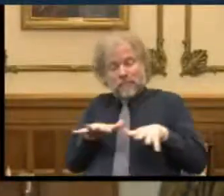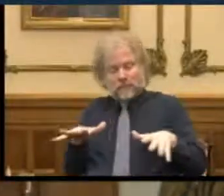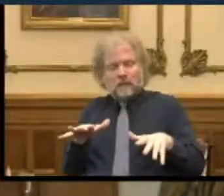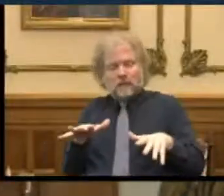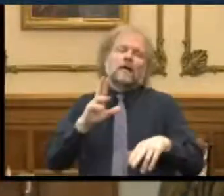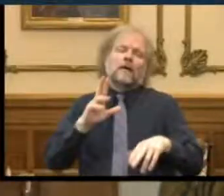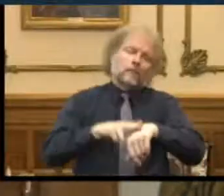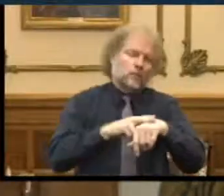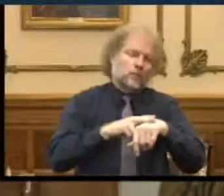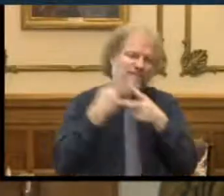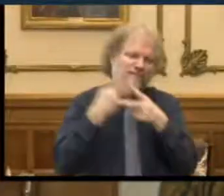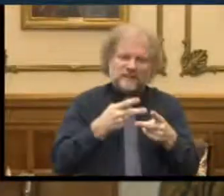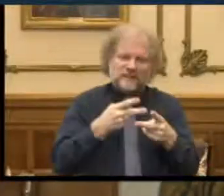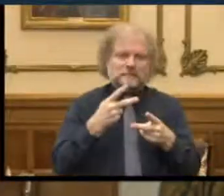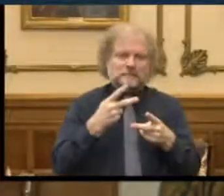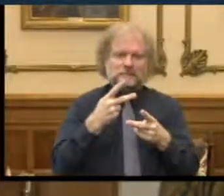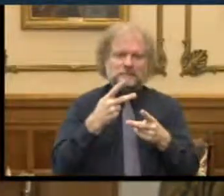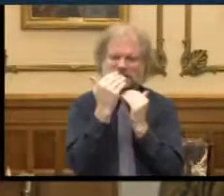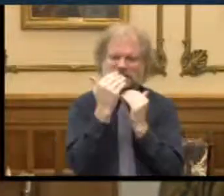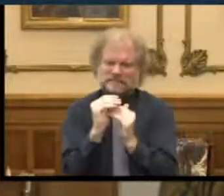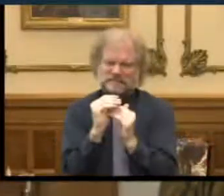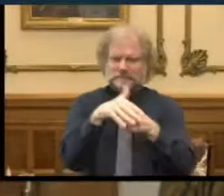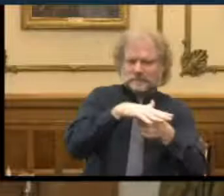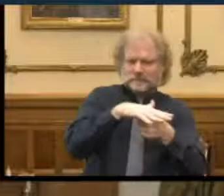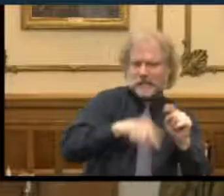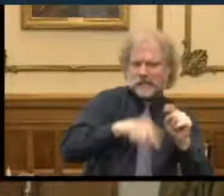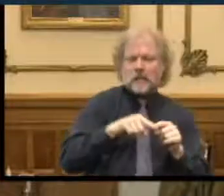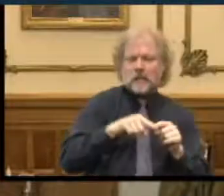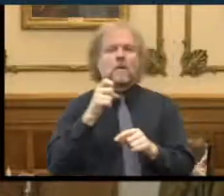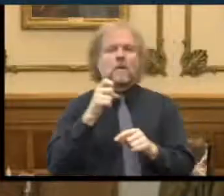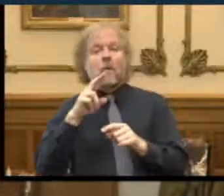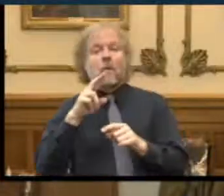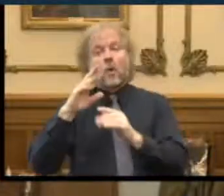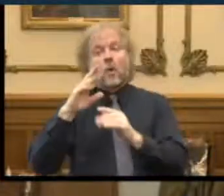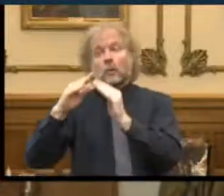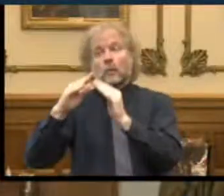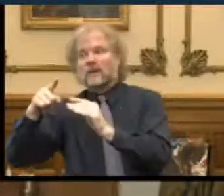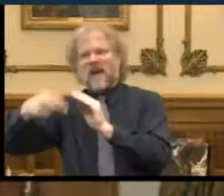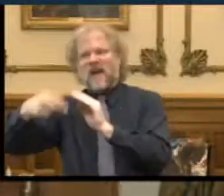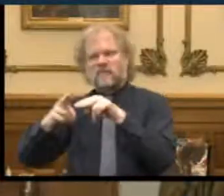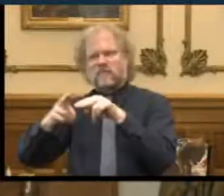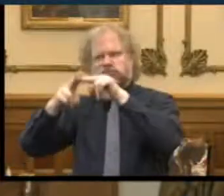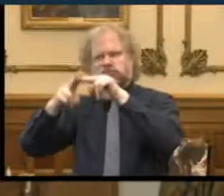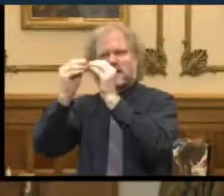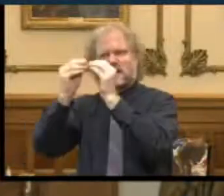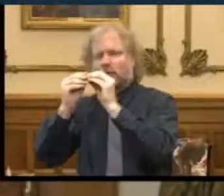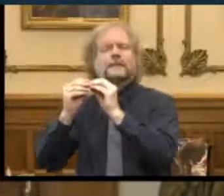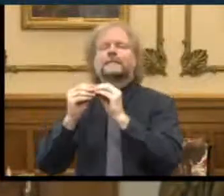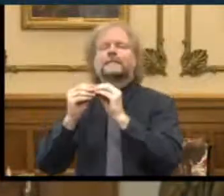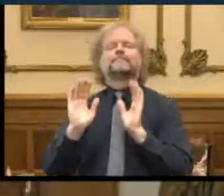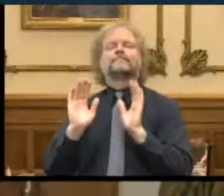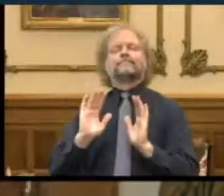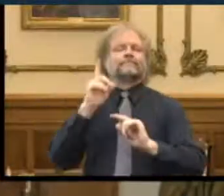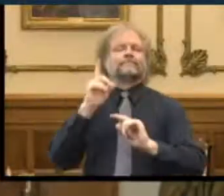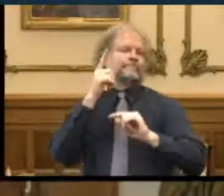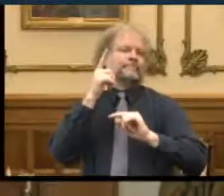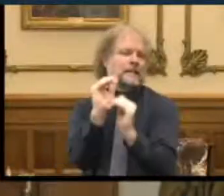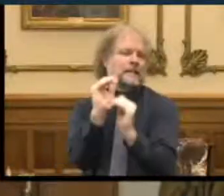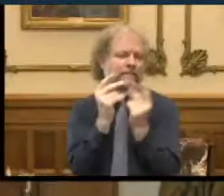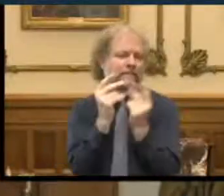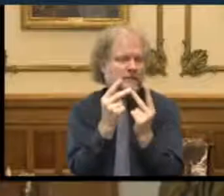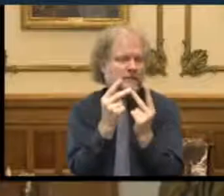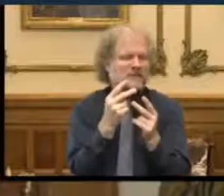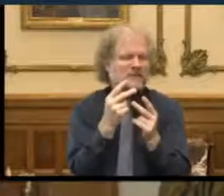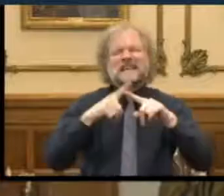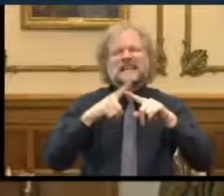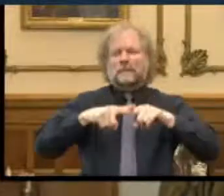course visitation may be restricted in certain areas, or if a community currently has high numbers, they also might limit their visitation depending